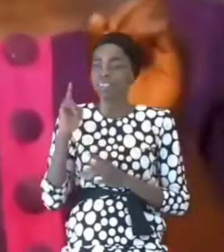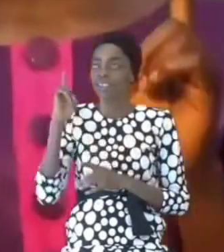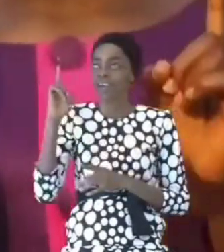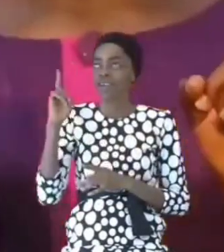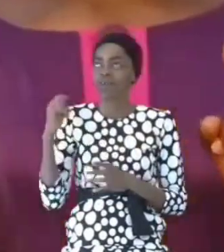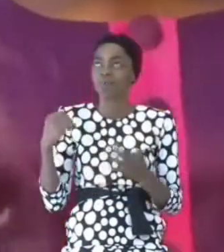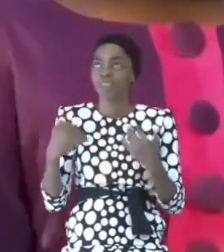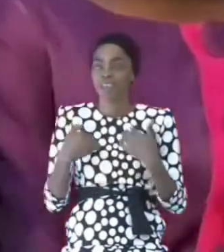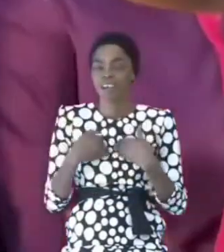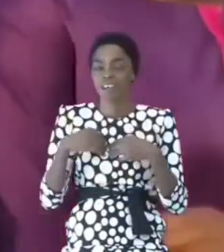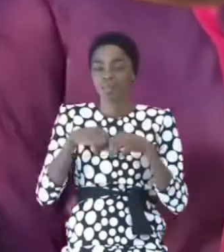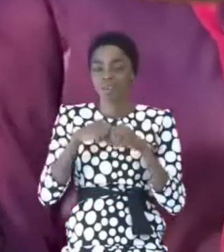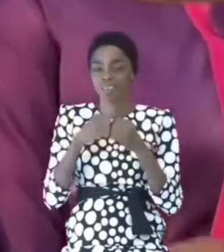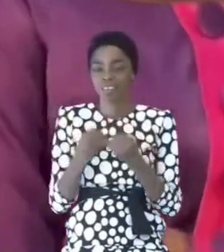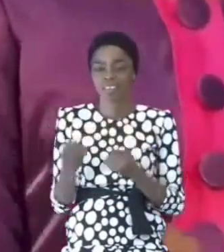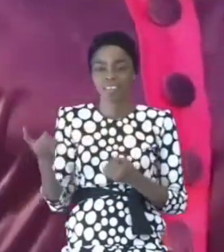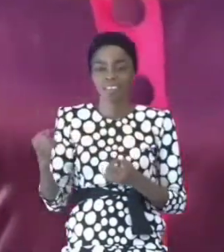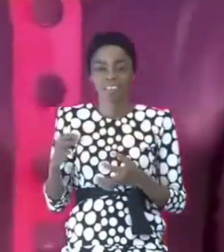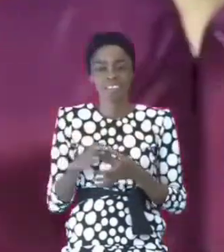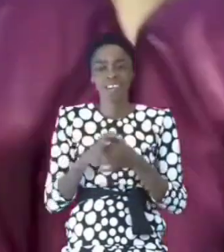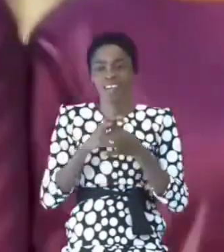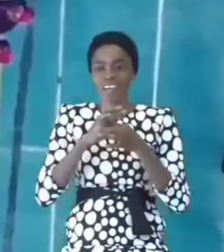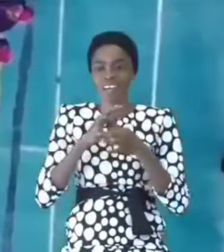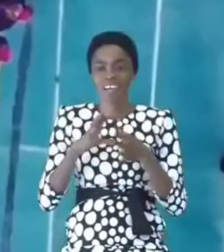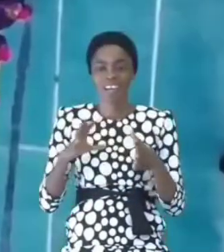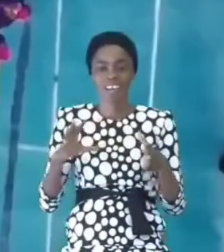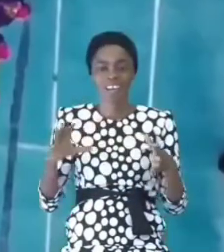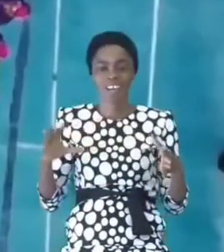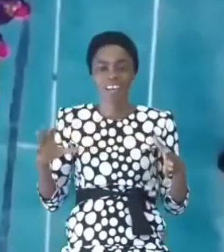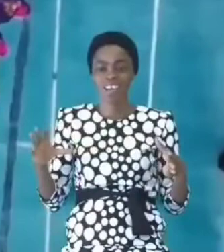Jesus, you have broken the